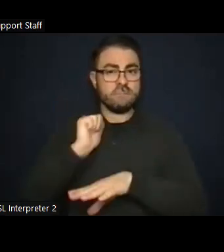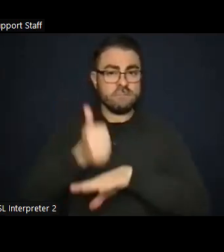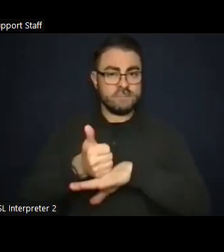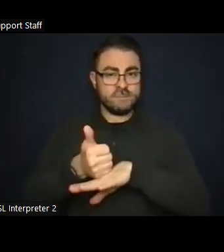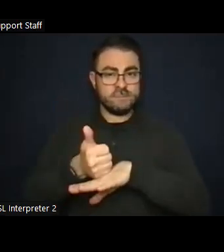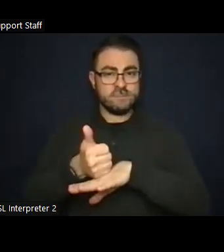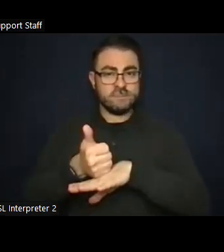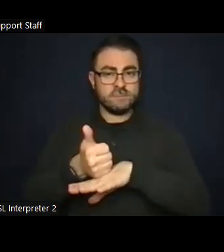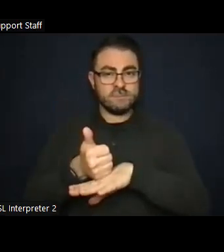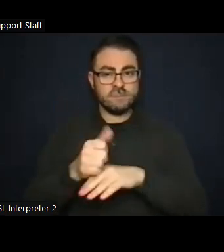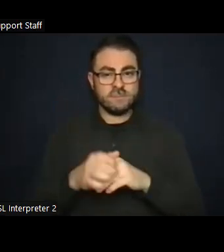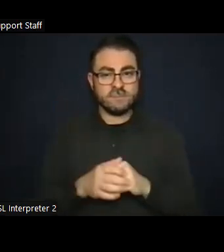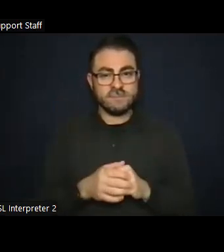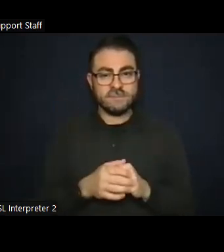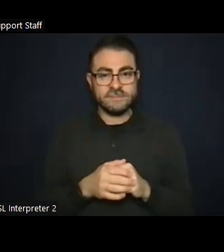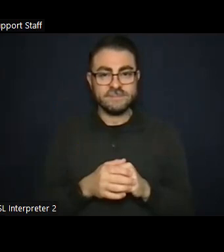council,